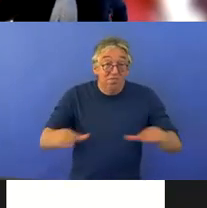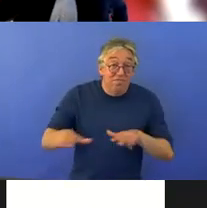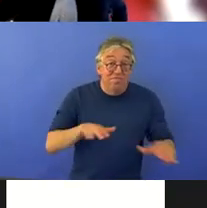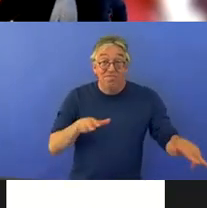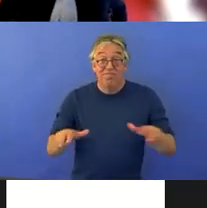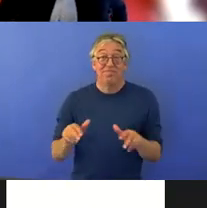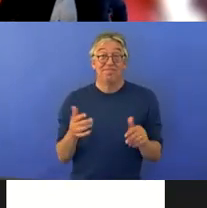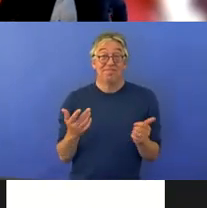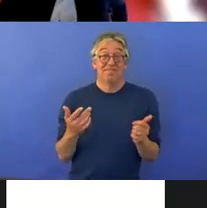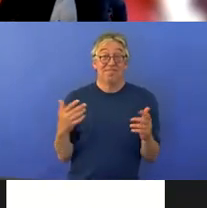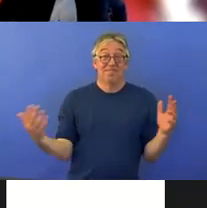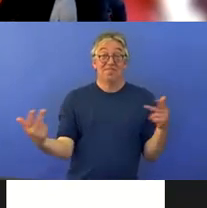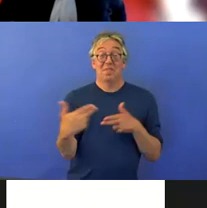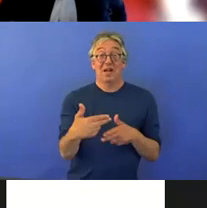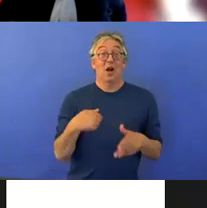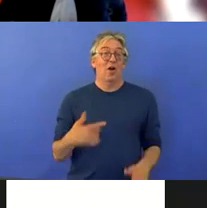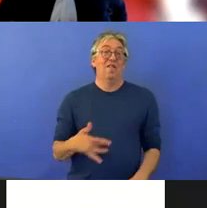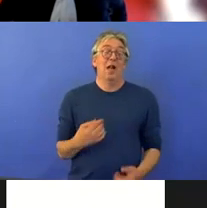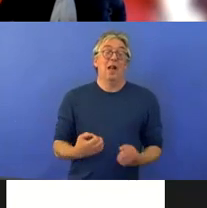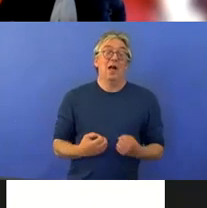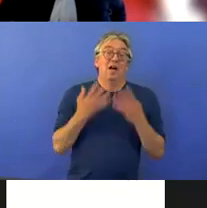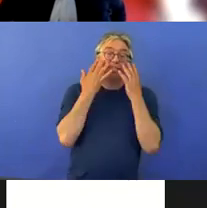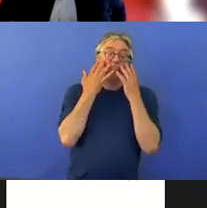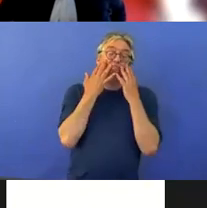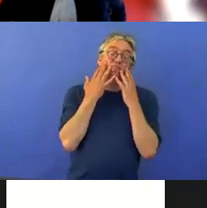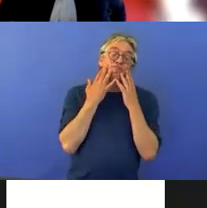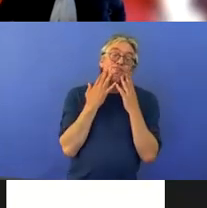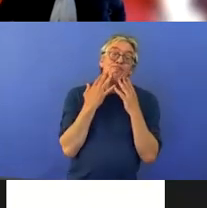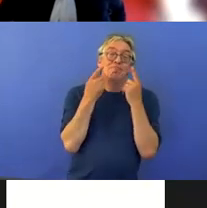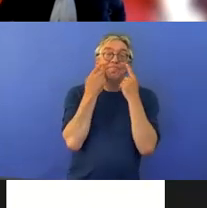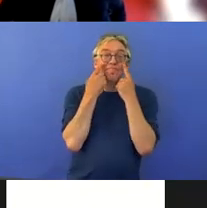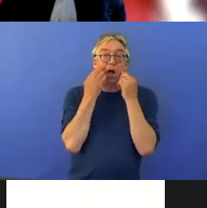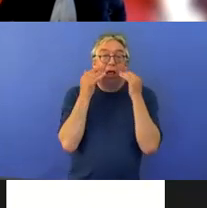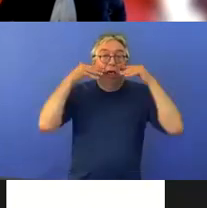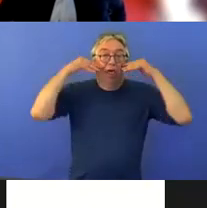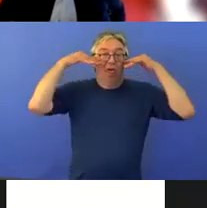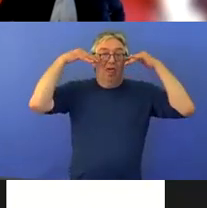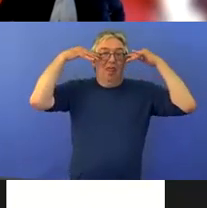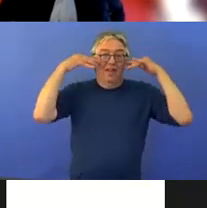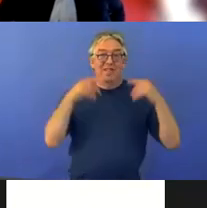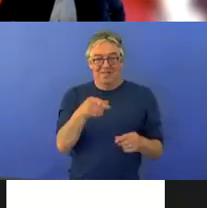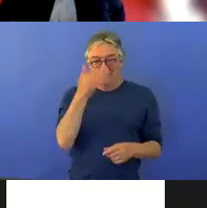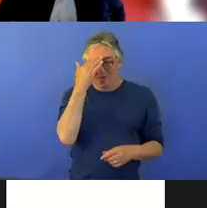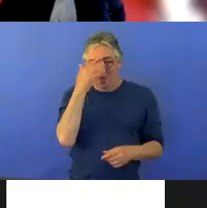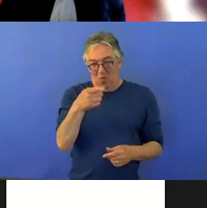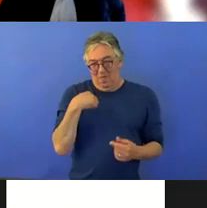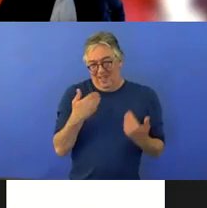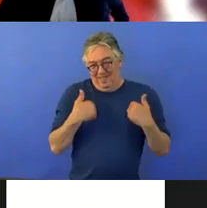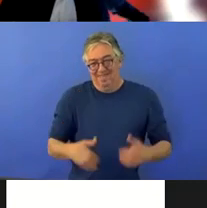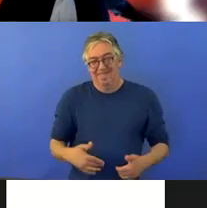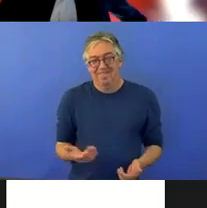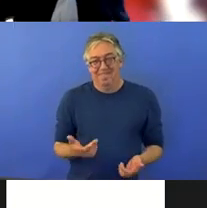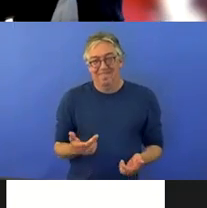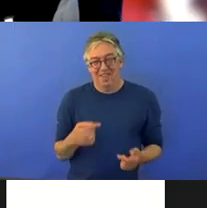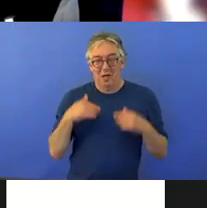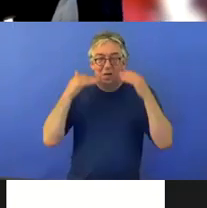very emotional. For those of you who know me, I always get emotional. But I think we should feel so proud of the work that